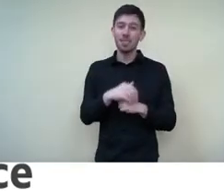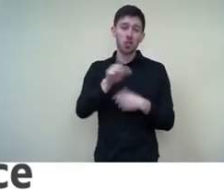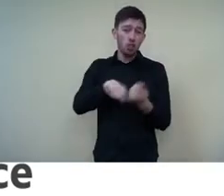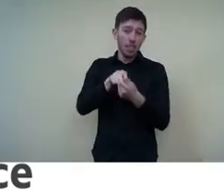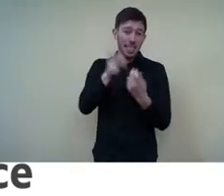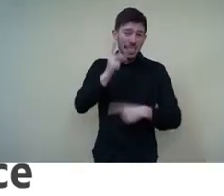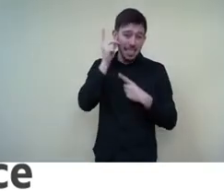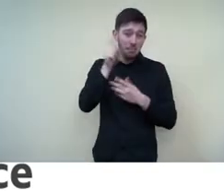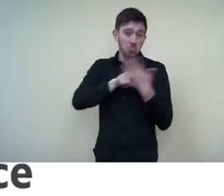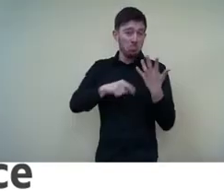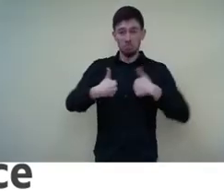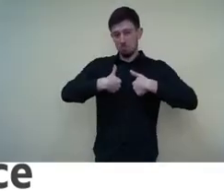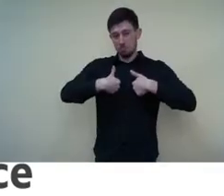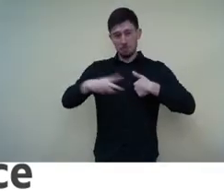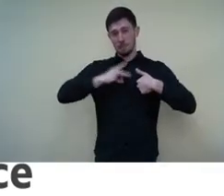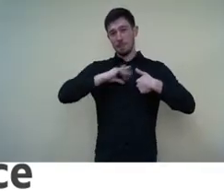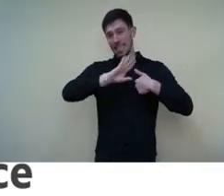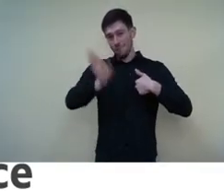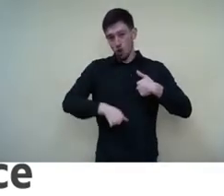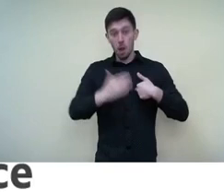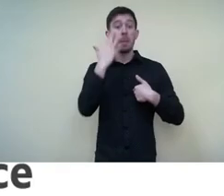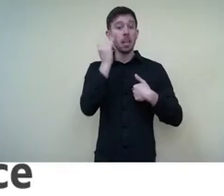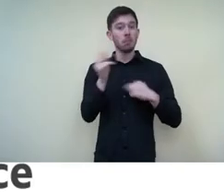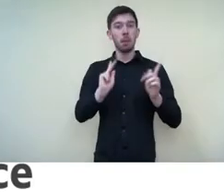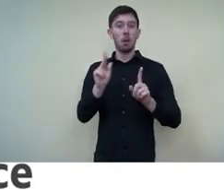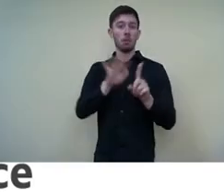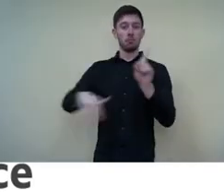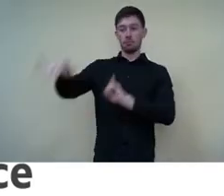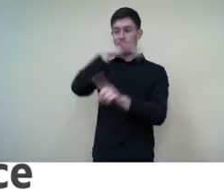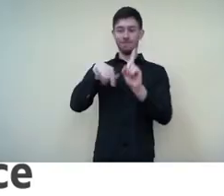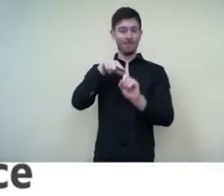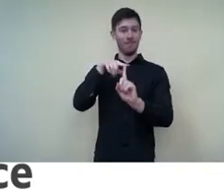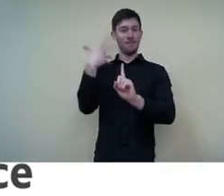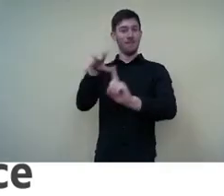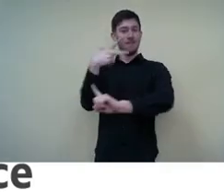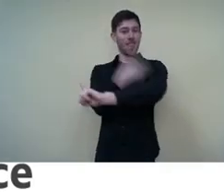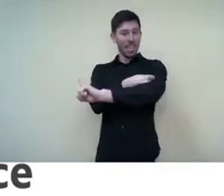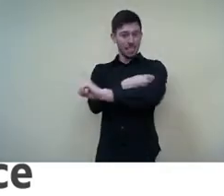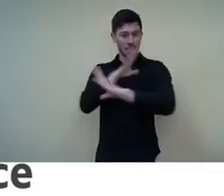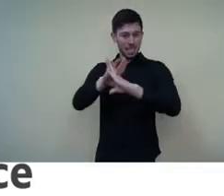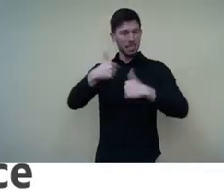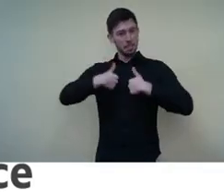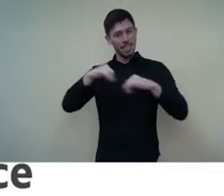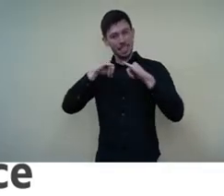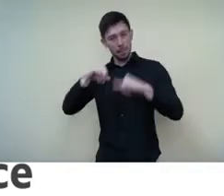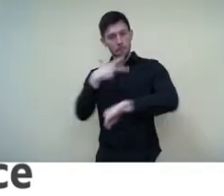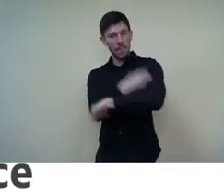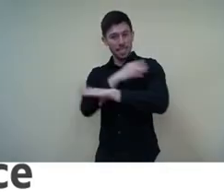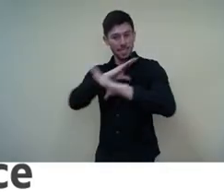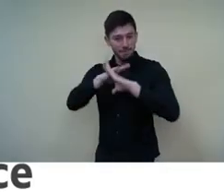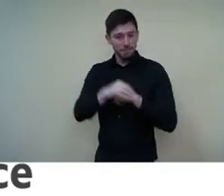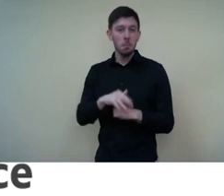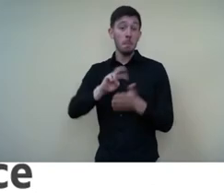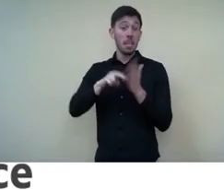diseases. And that's because everybody's been vaccinated around me, or I've been vaccinated. Maybe I'm not a danger to somebody else, or somebody's